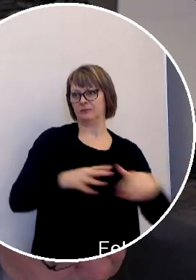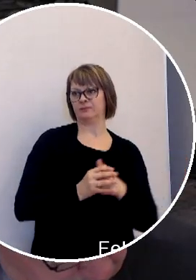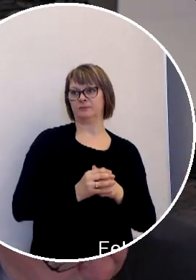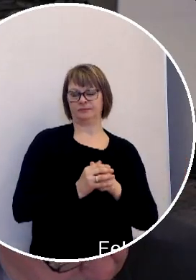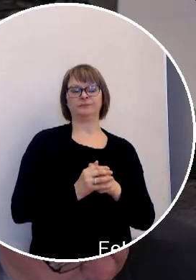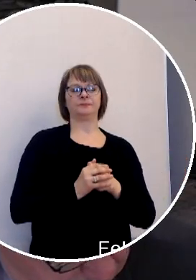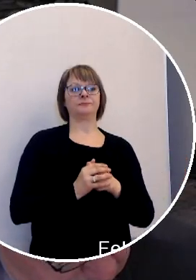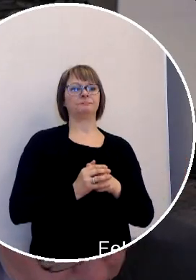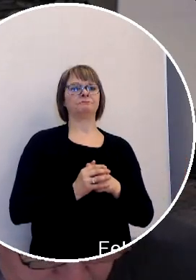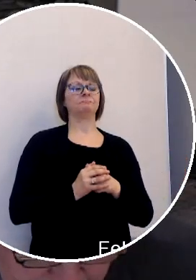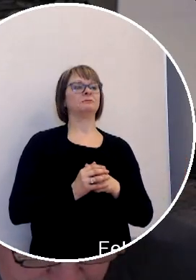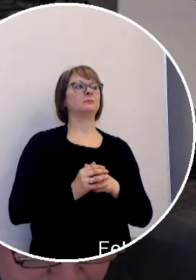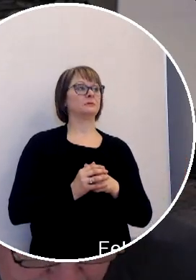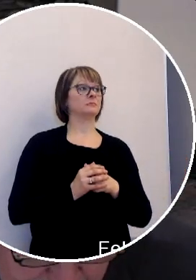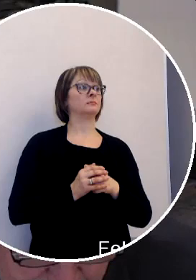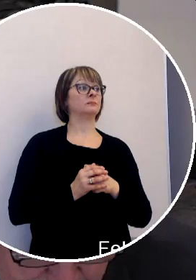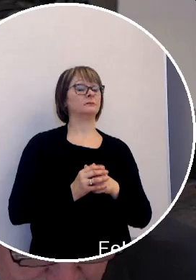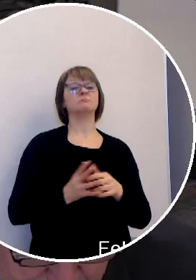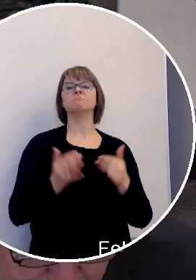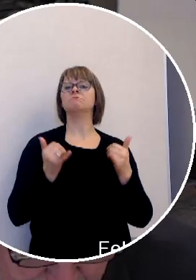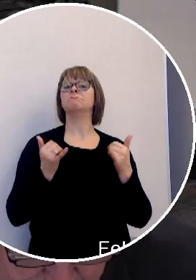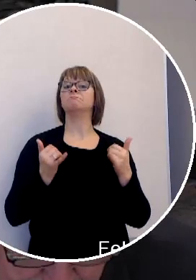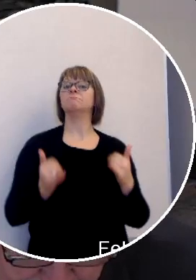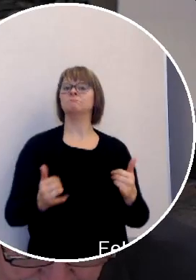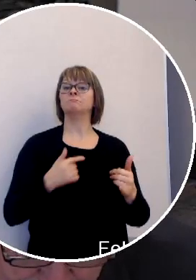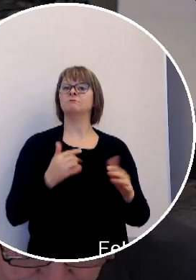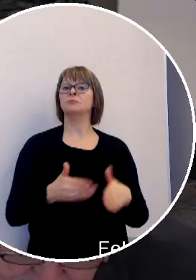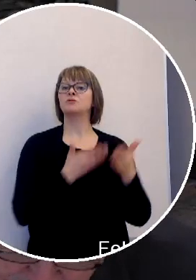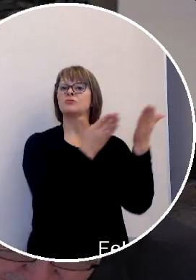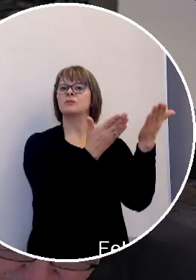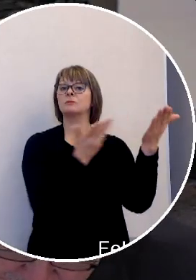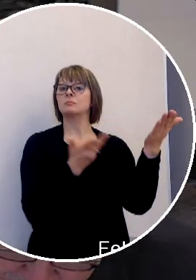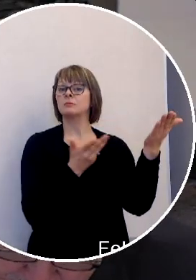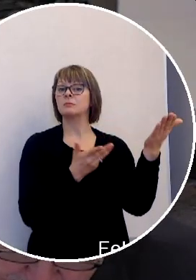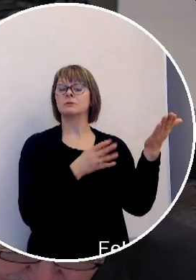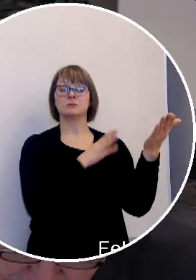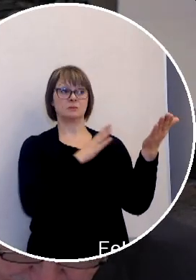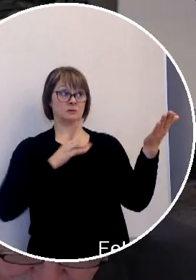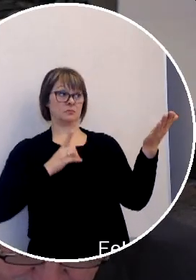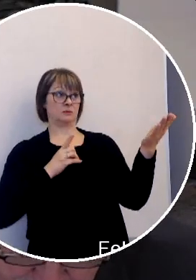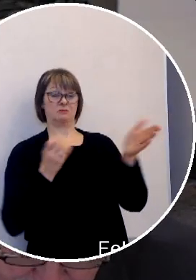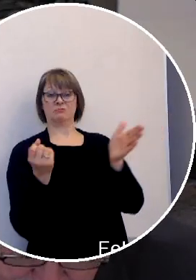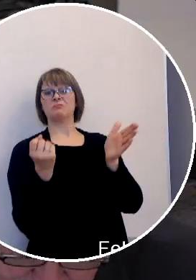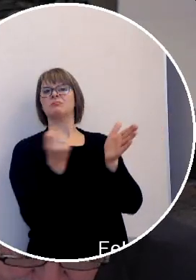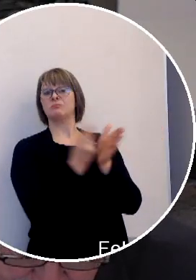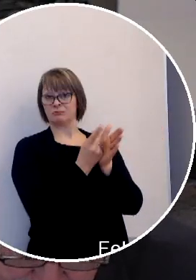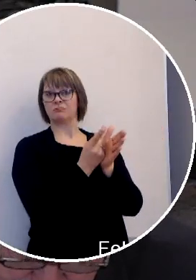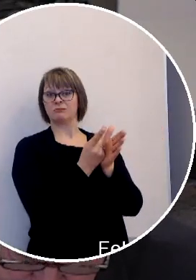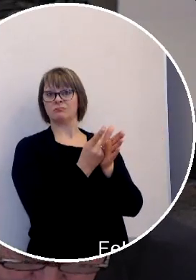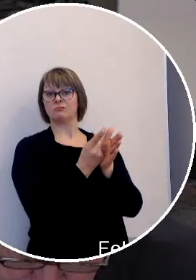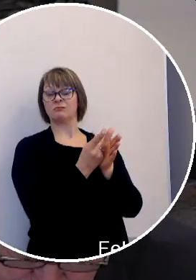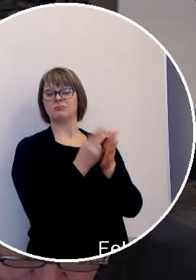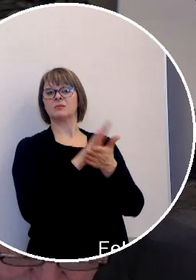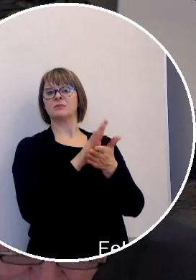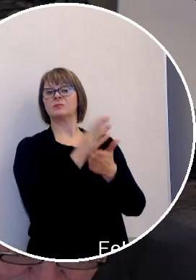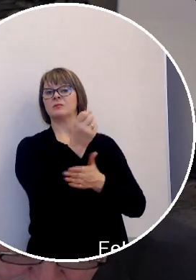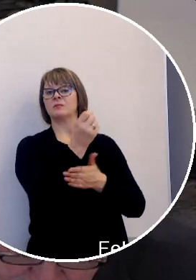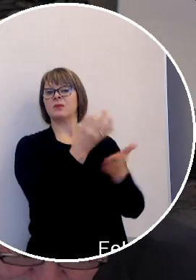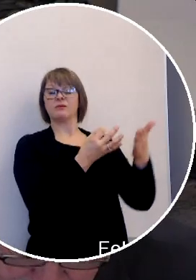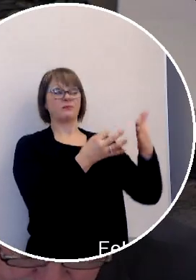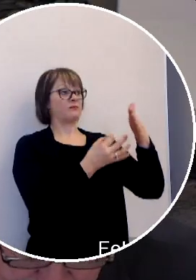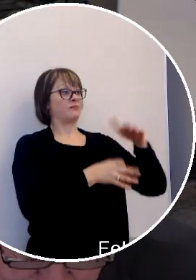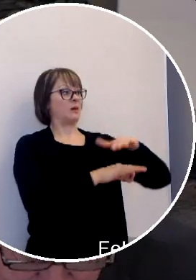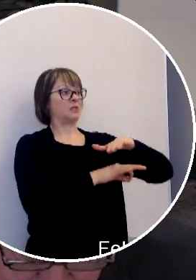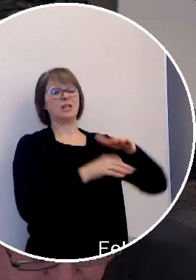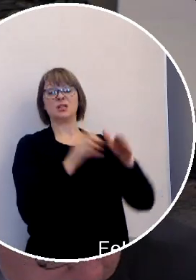I would like to move that the board just approve the School Milk Foundation